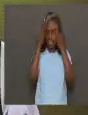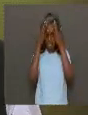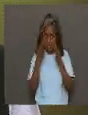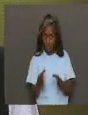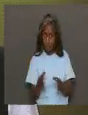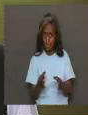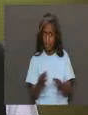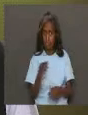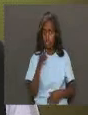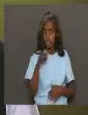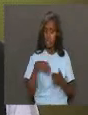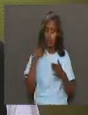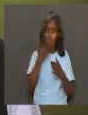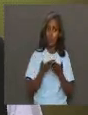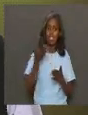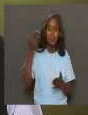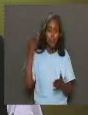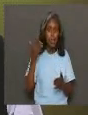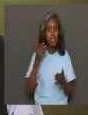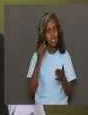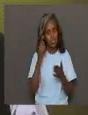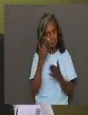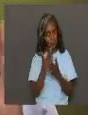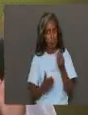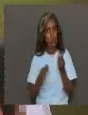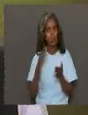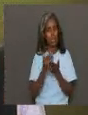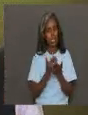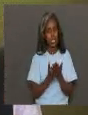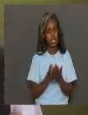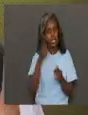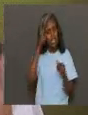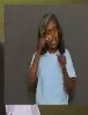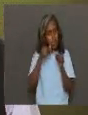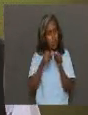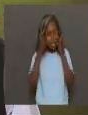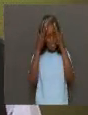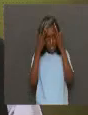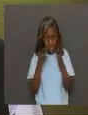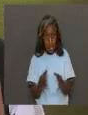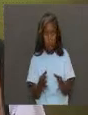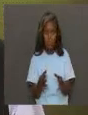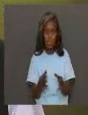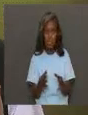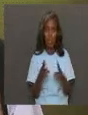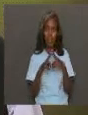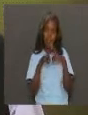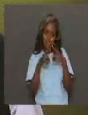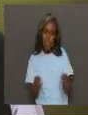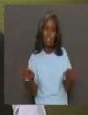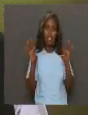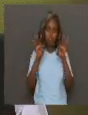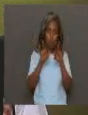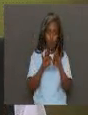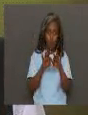determinants during the past few lessons. Remember that determinants are very